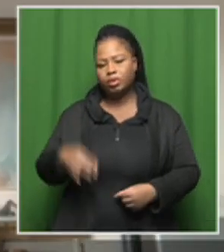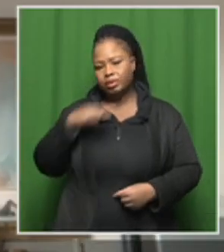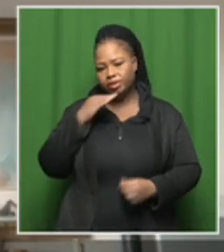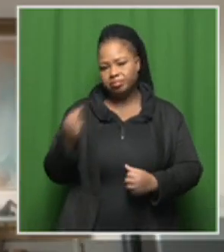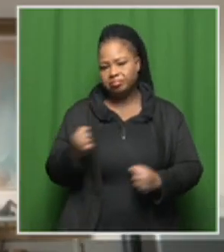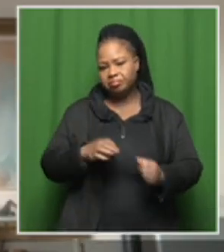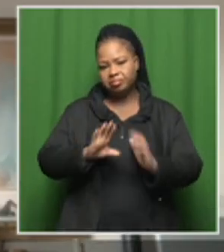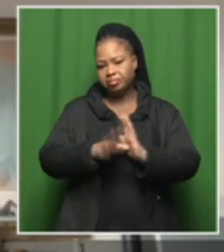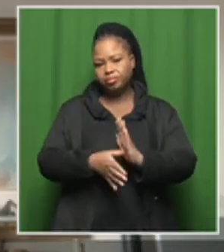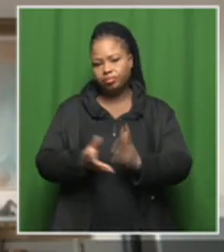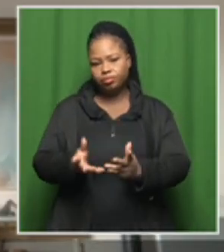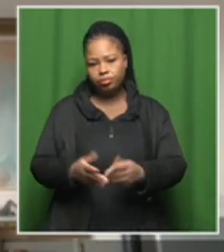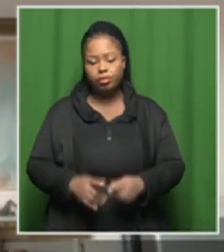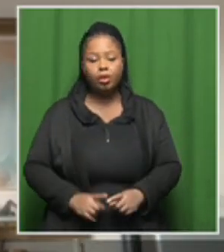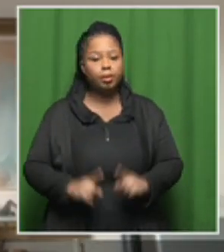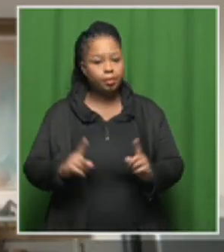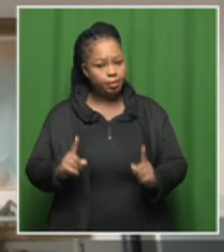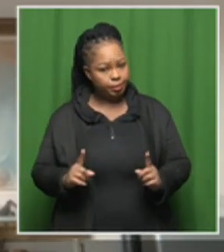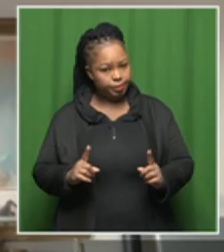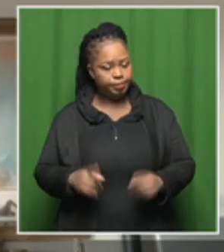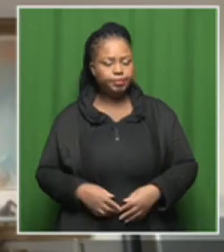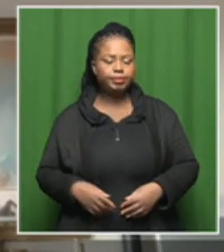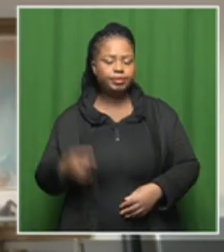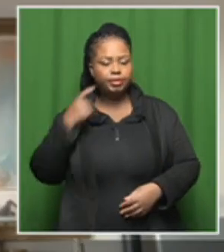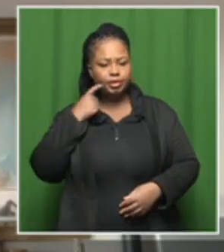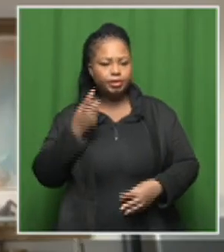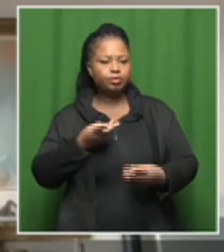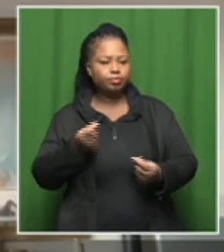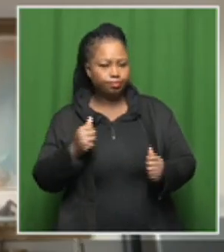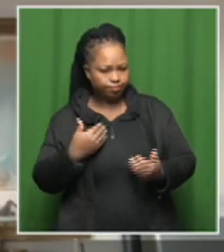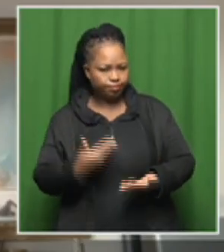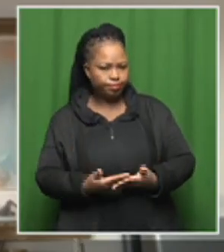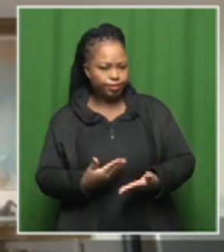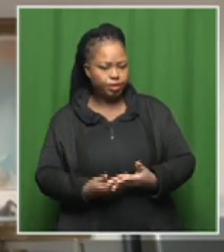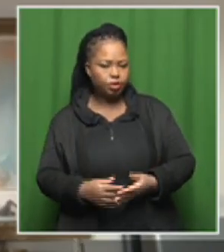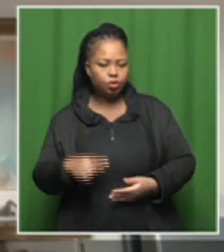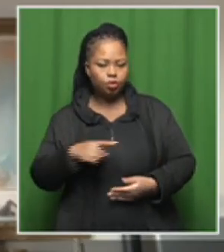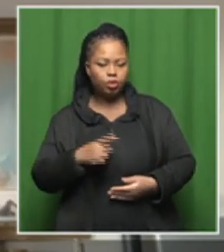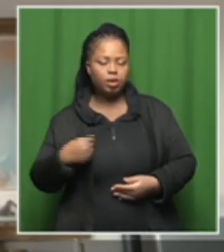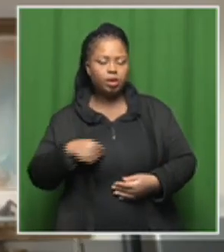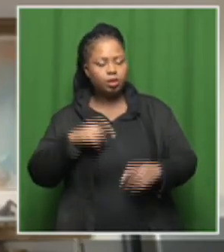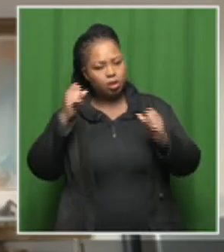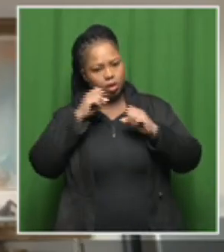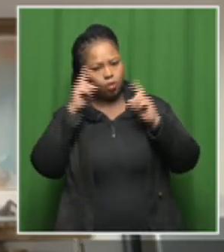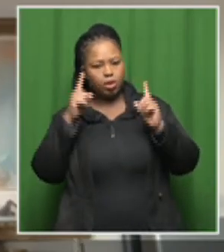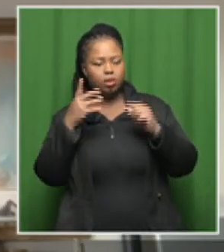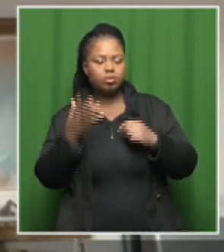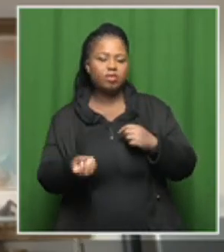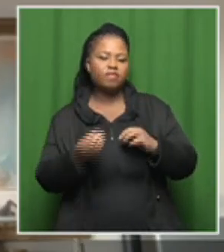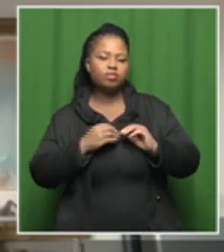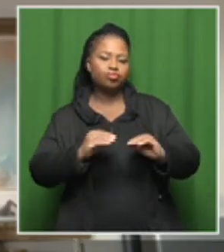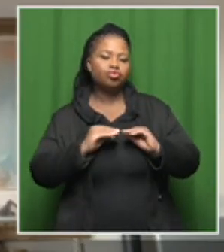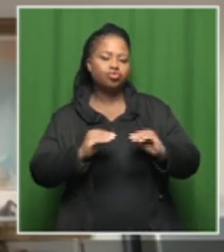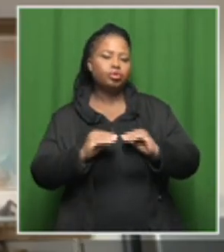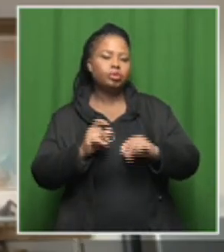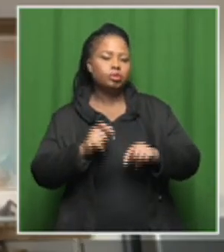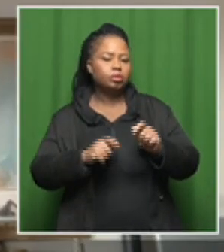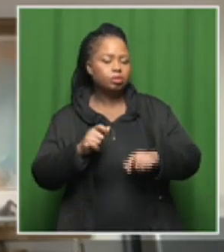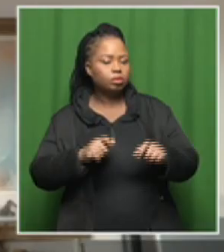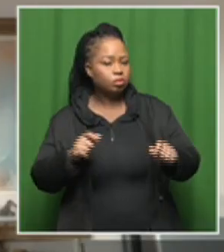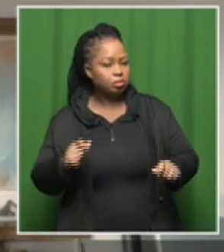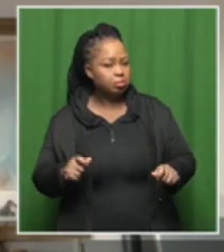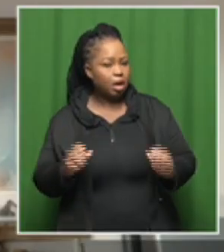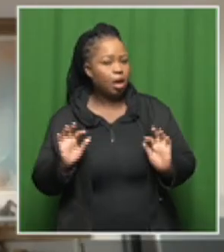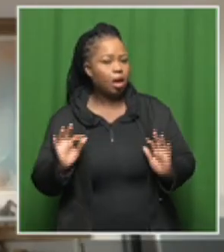disability. However, there is a way to treat clubfoot, and that's why we have these awareness campaigns, is to educate the public